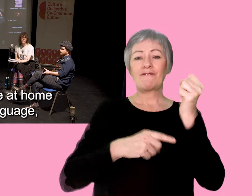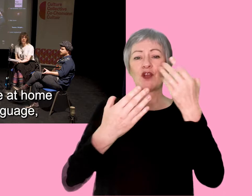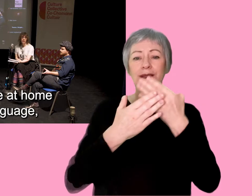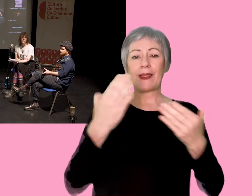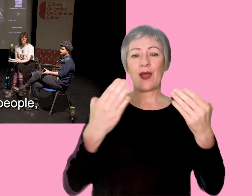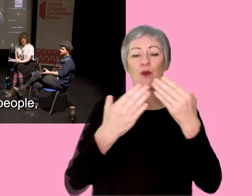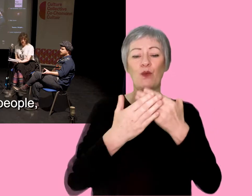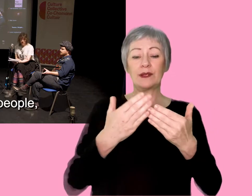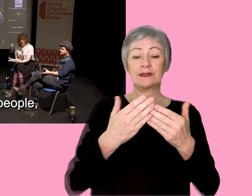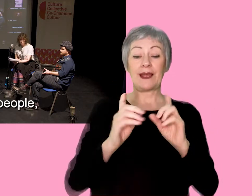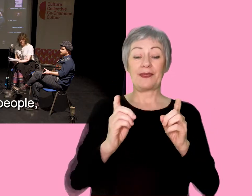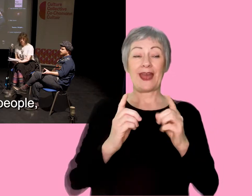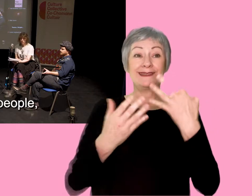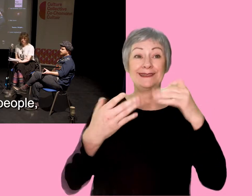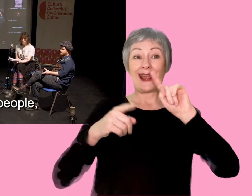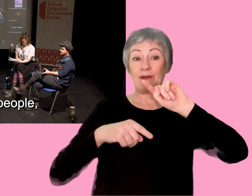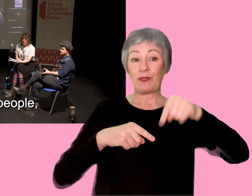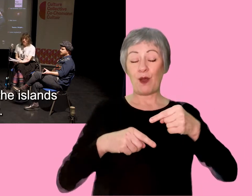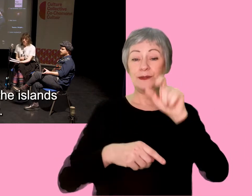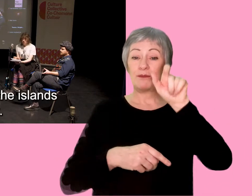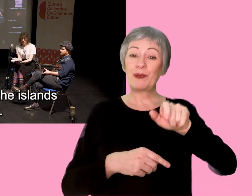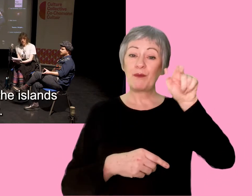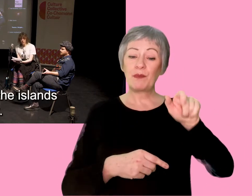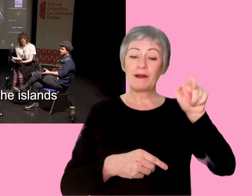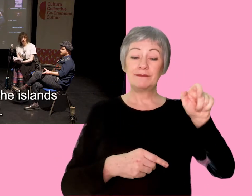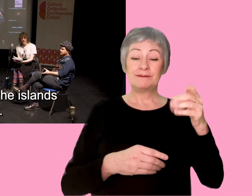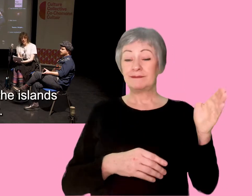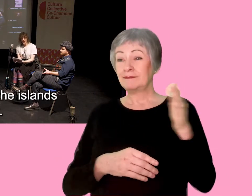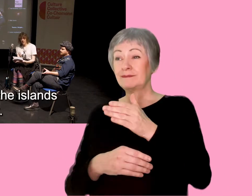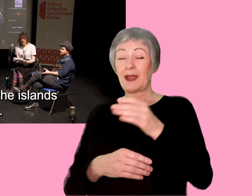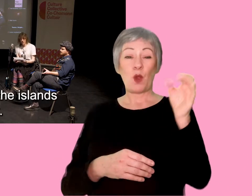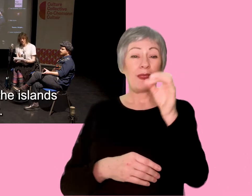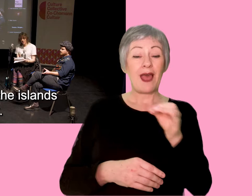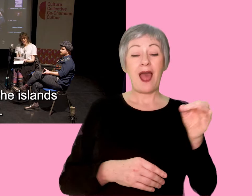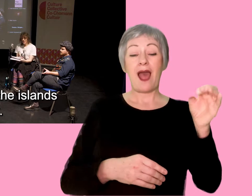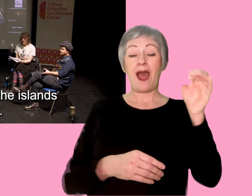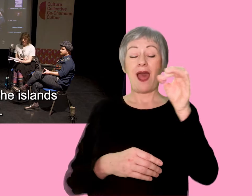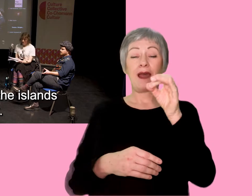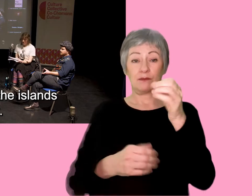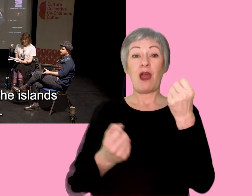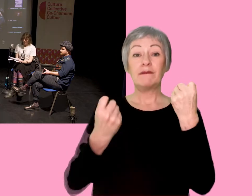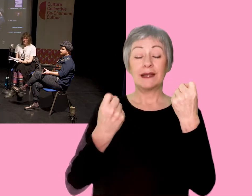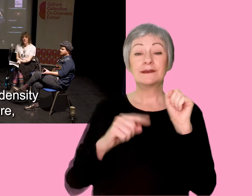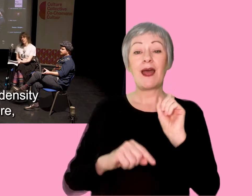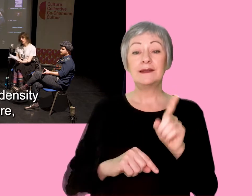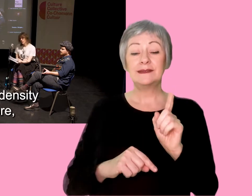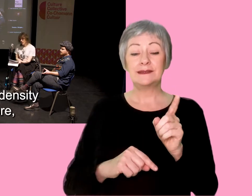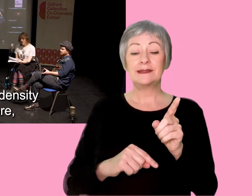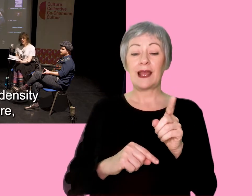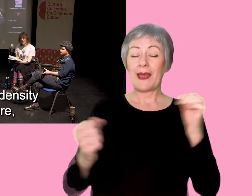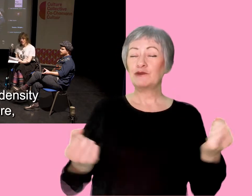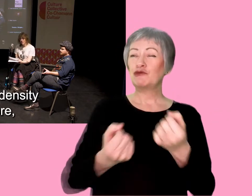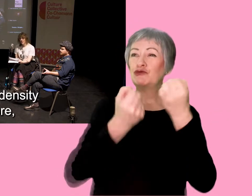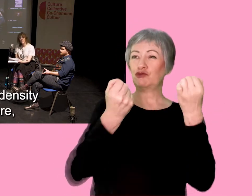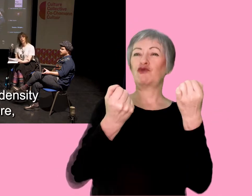language. That's 10,000 folk. And just about everybody in the islands understands it. That's the